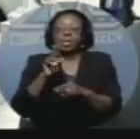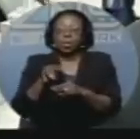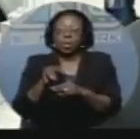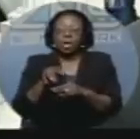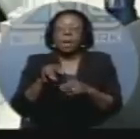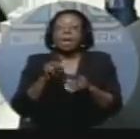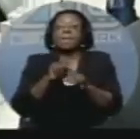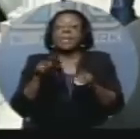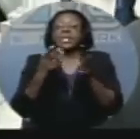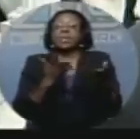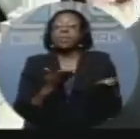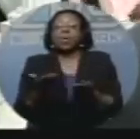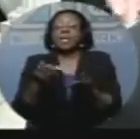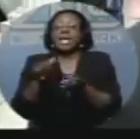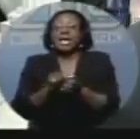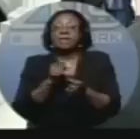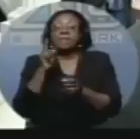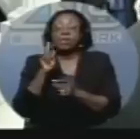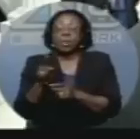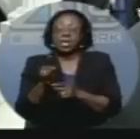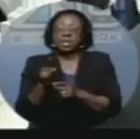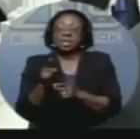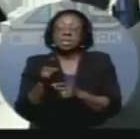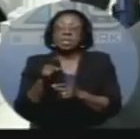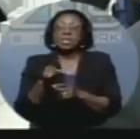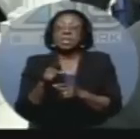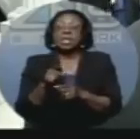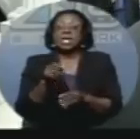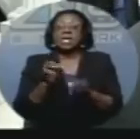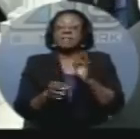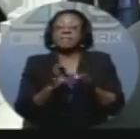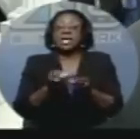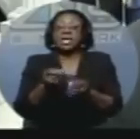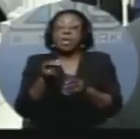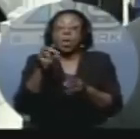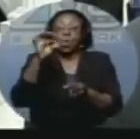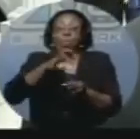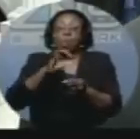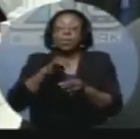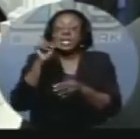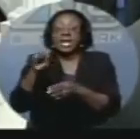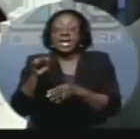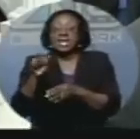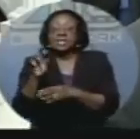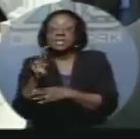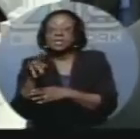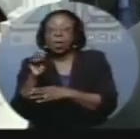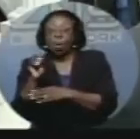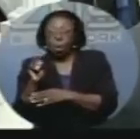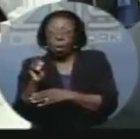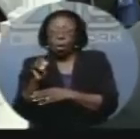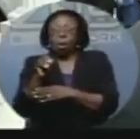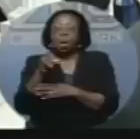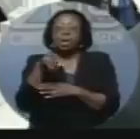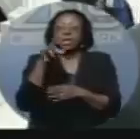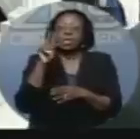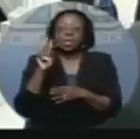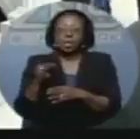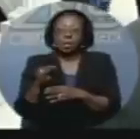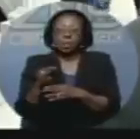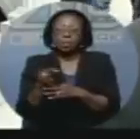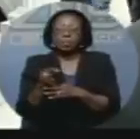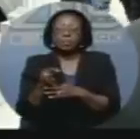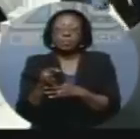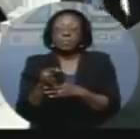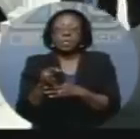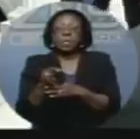against it, whether they're voting yes or they're voting no, to exercise this prerogative and privilege they have